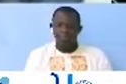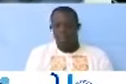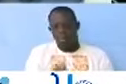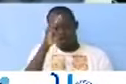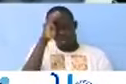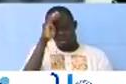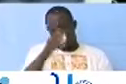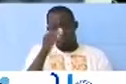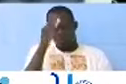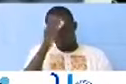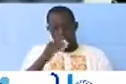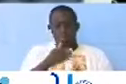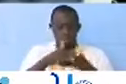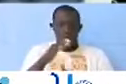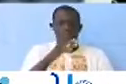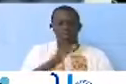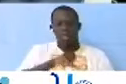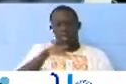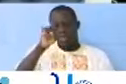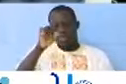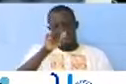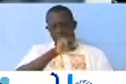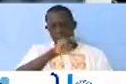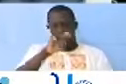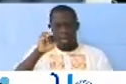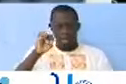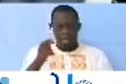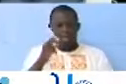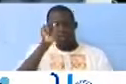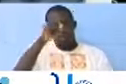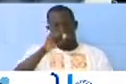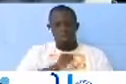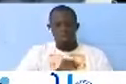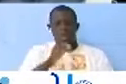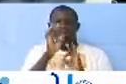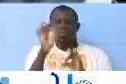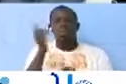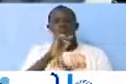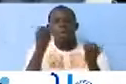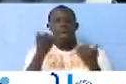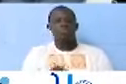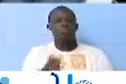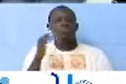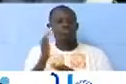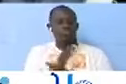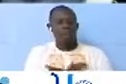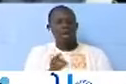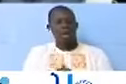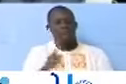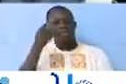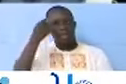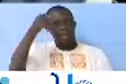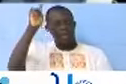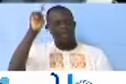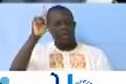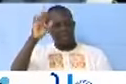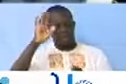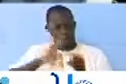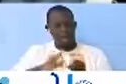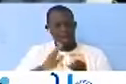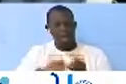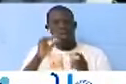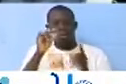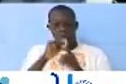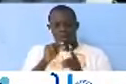Thank you very much indeed, Mr. Sanneh. For your testimony and for those very wise concluding remarks. Kinumbarabake,